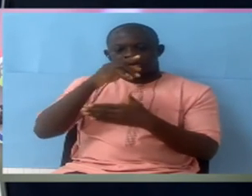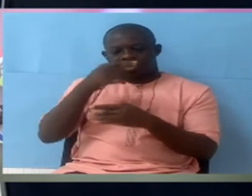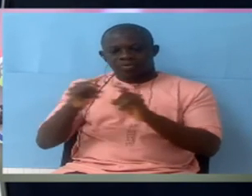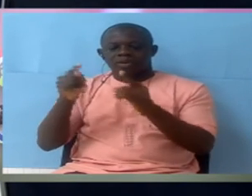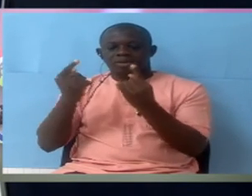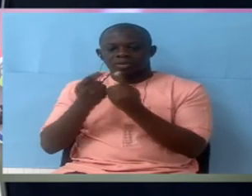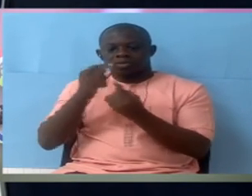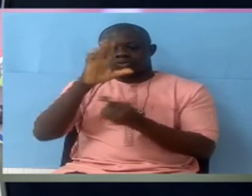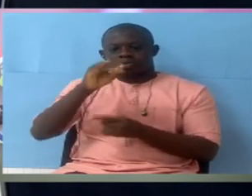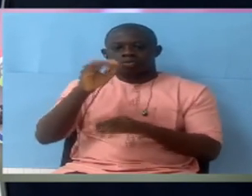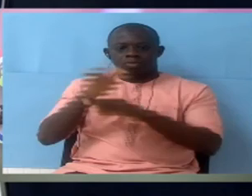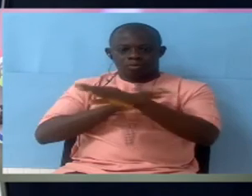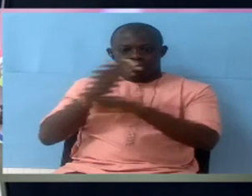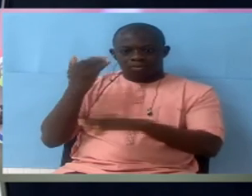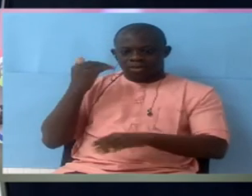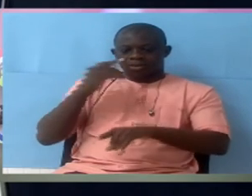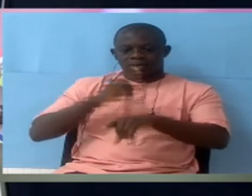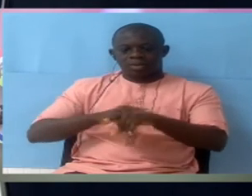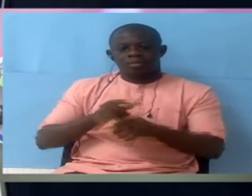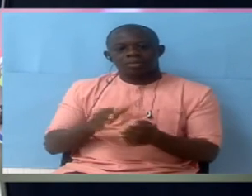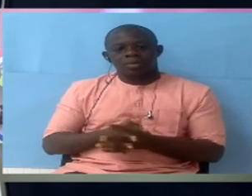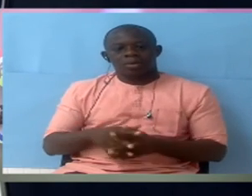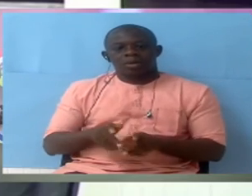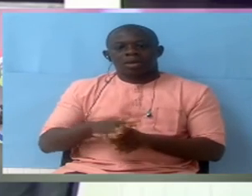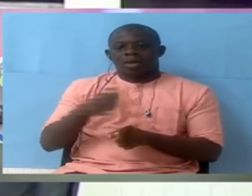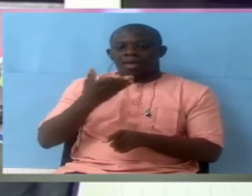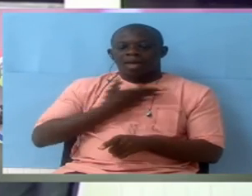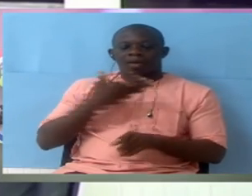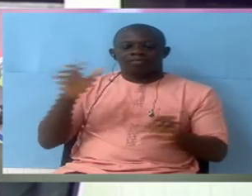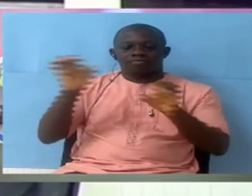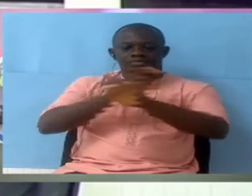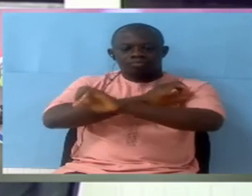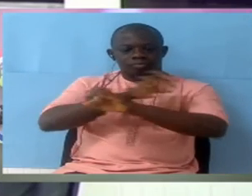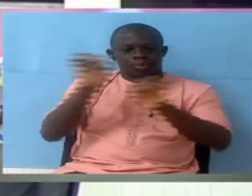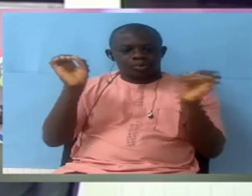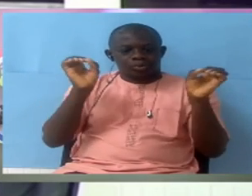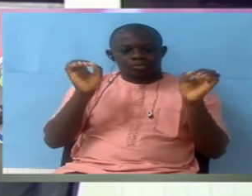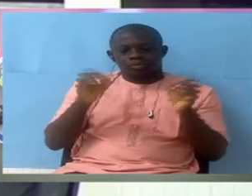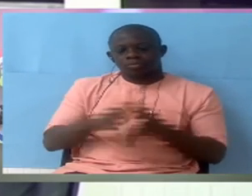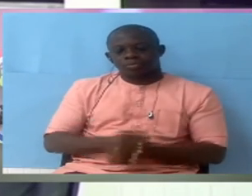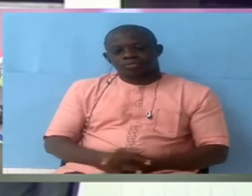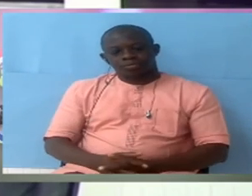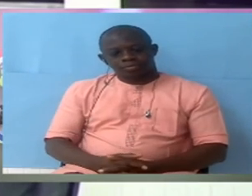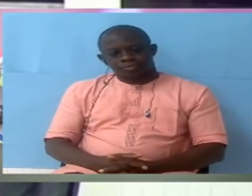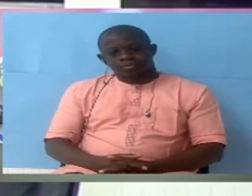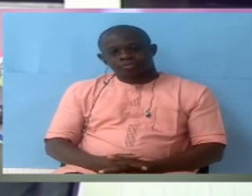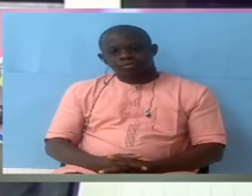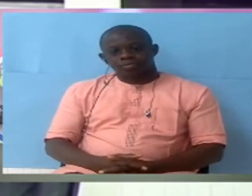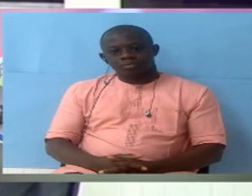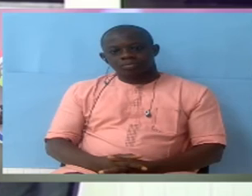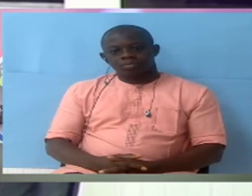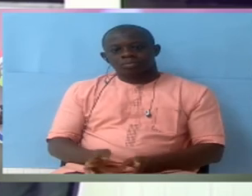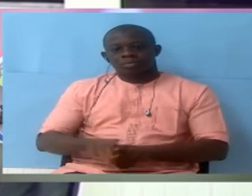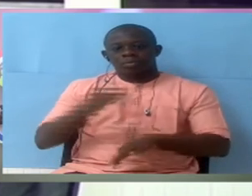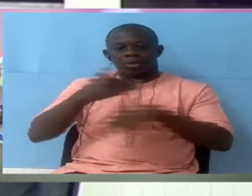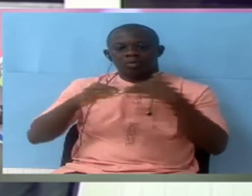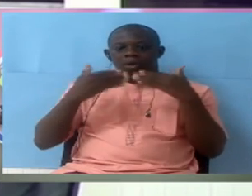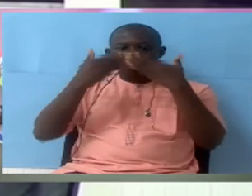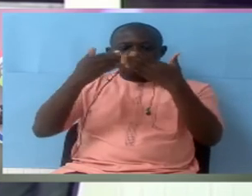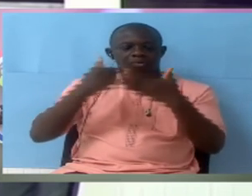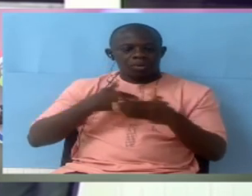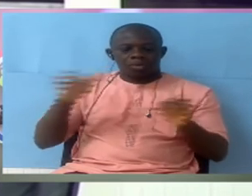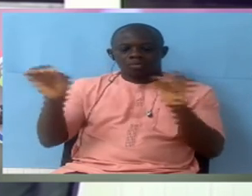la ne yow li nga def. There was nothing. Waxuñ ma dara. They did not inform me